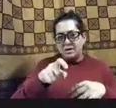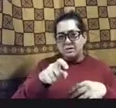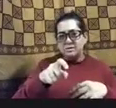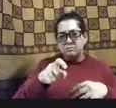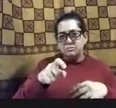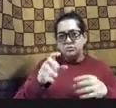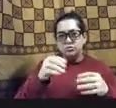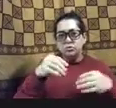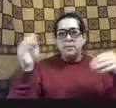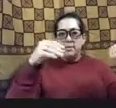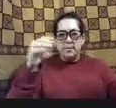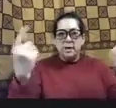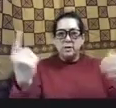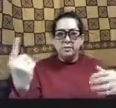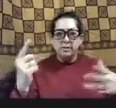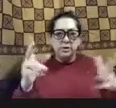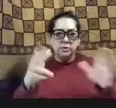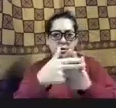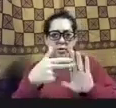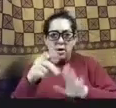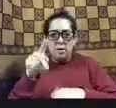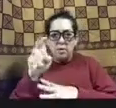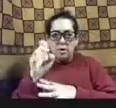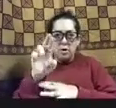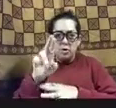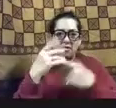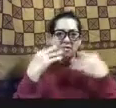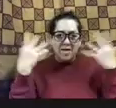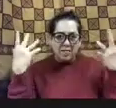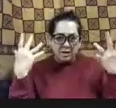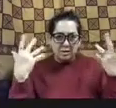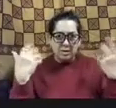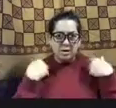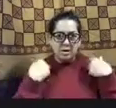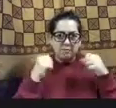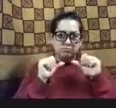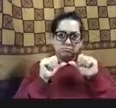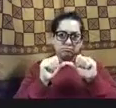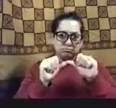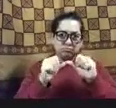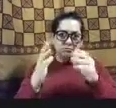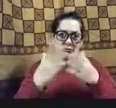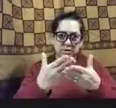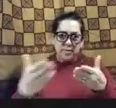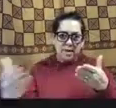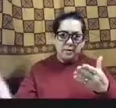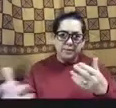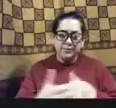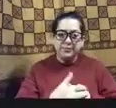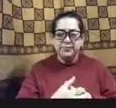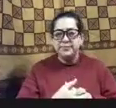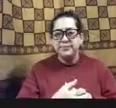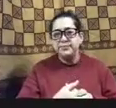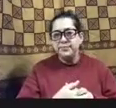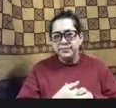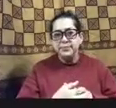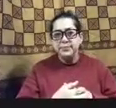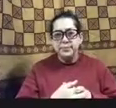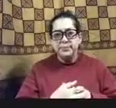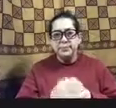just market something as like predator friendly and have a consistent supply. So